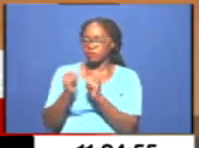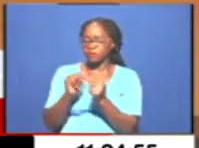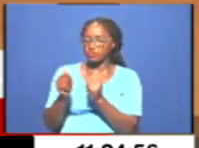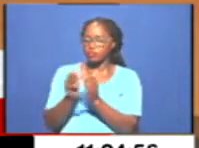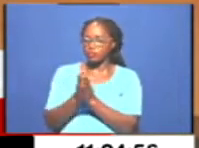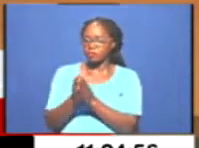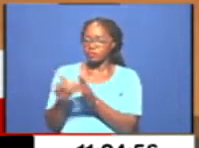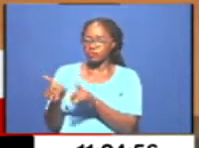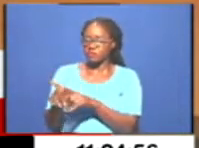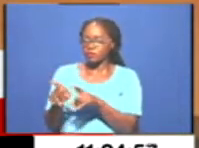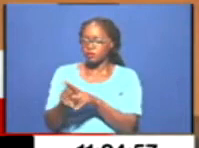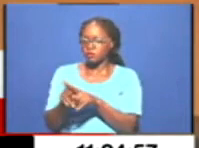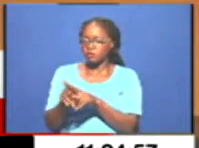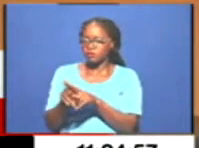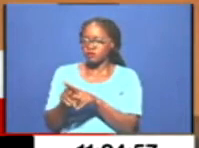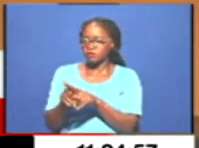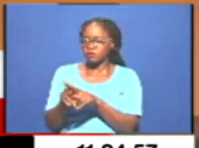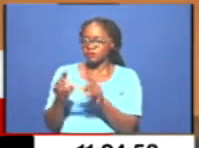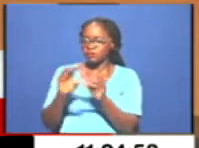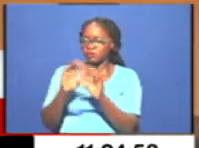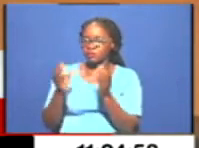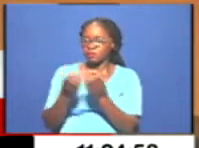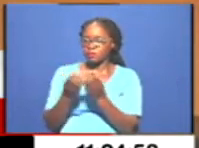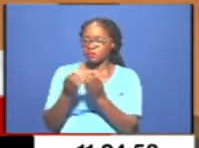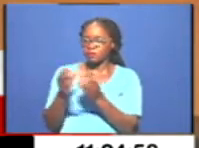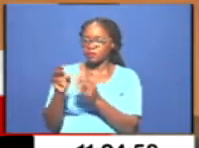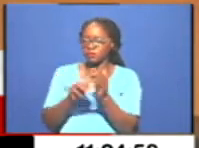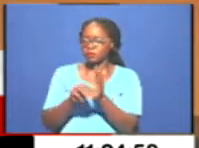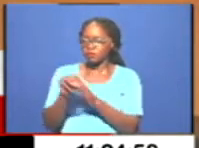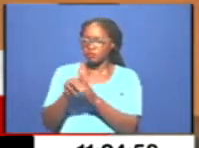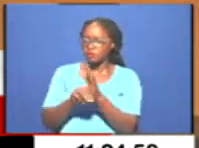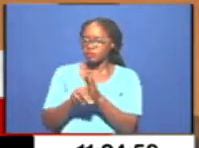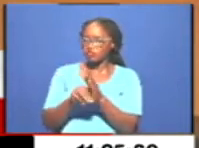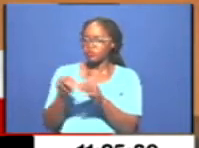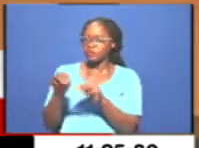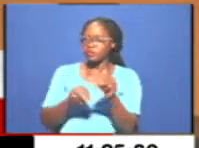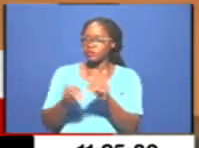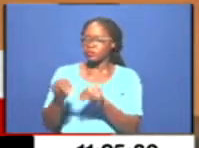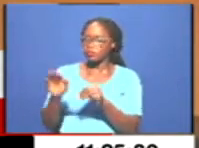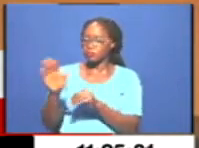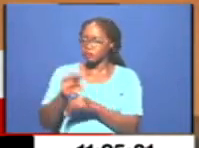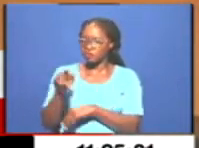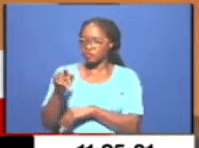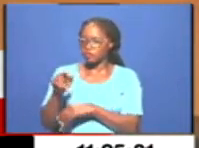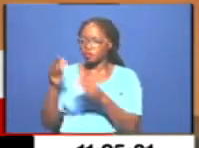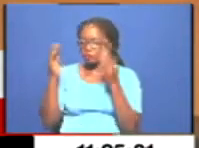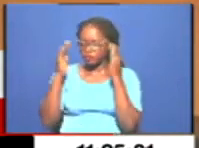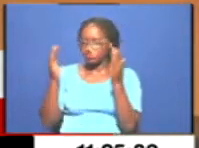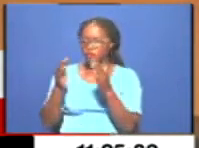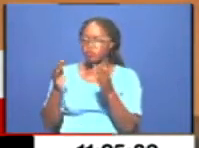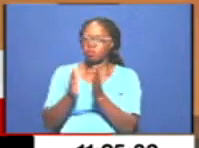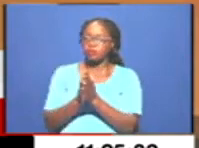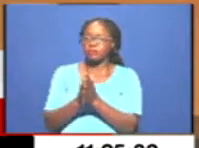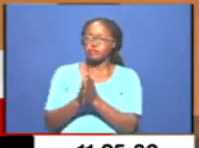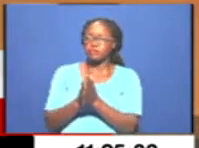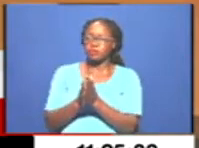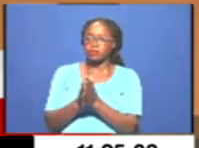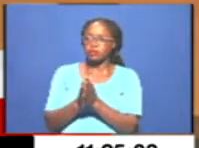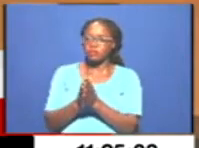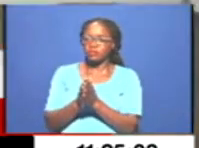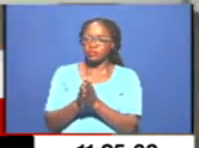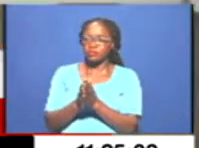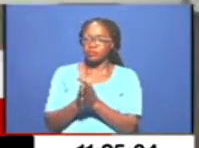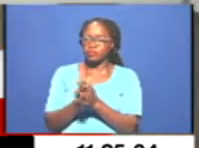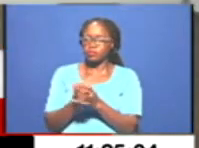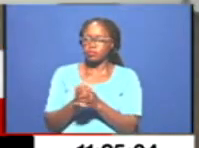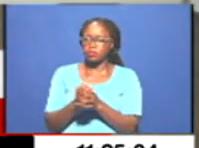as we constitute our management, then that will be part of the areas we'll be looking at. As you all know, the Commonwealth... the three venues just mentioned for our